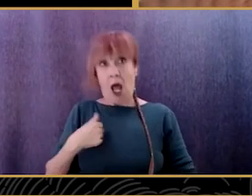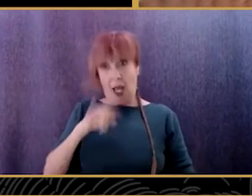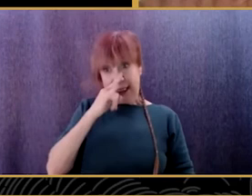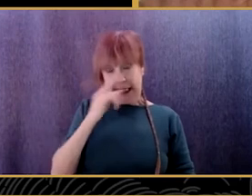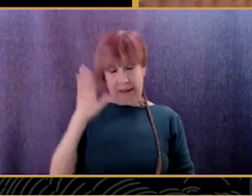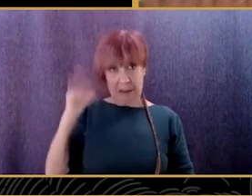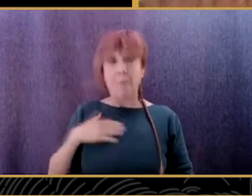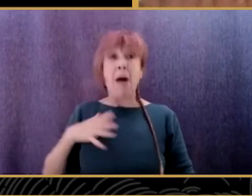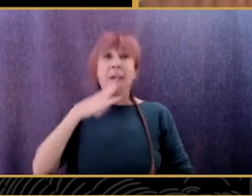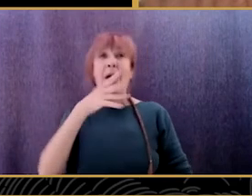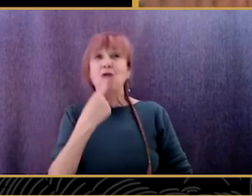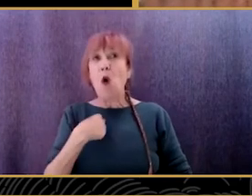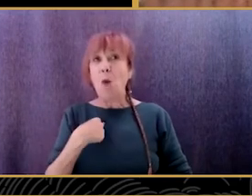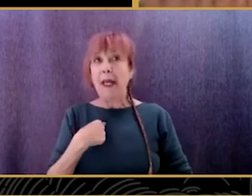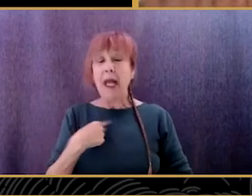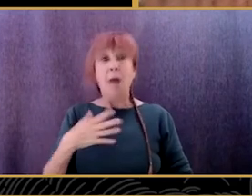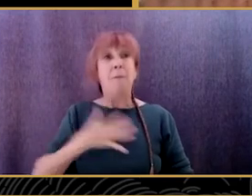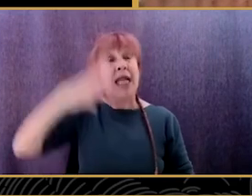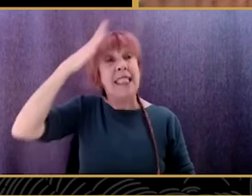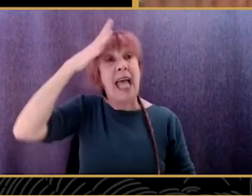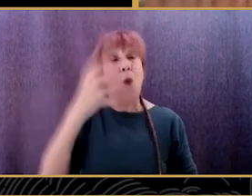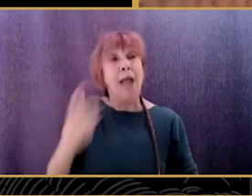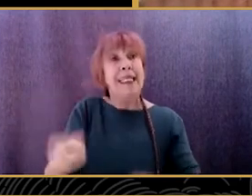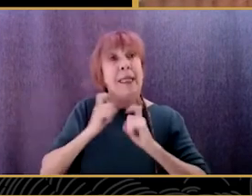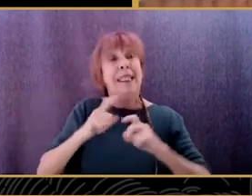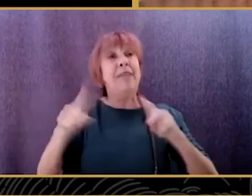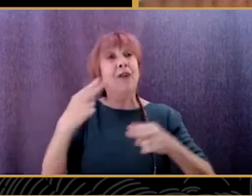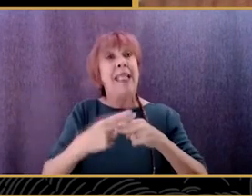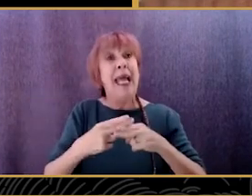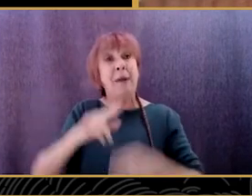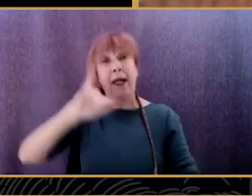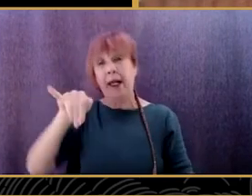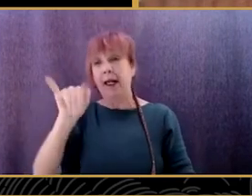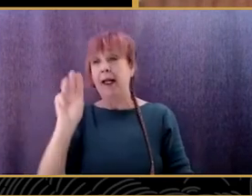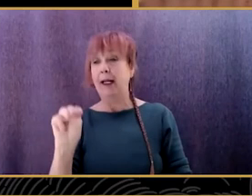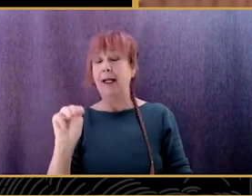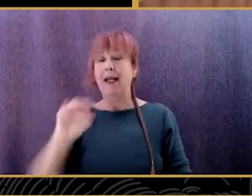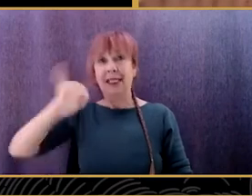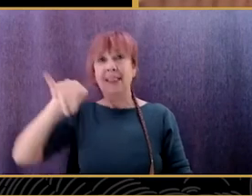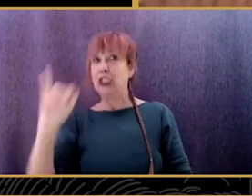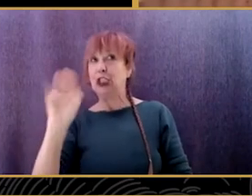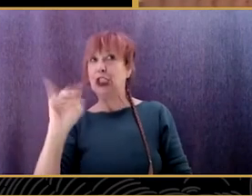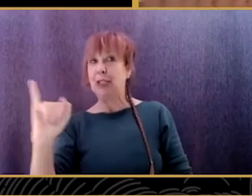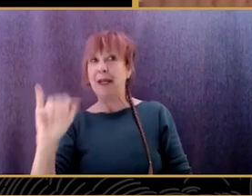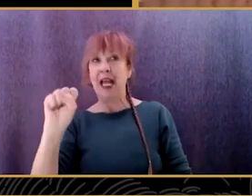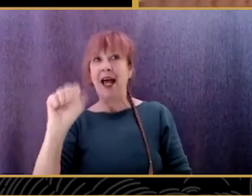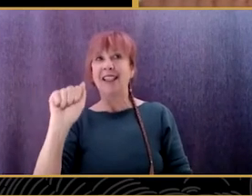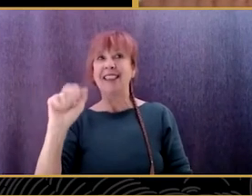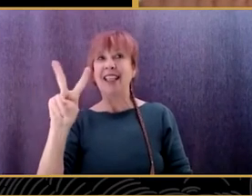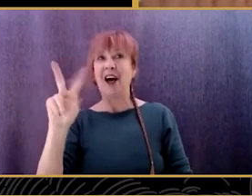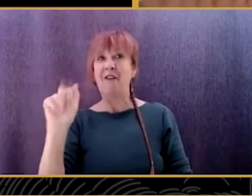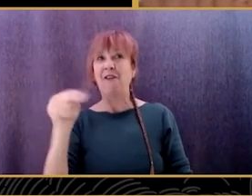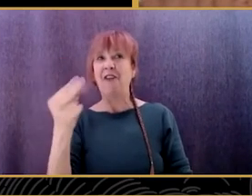mom told me that my father had wanted to give me the name Jimmy Savannah, instead of the very,